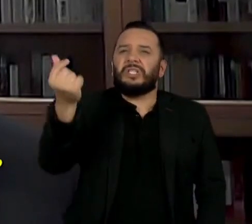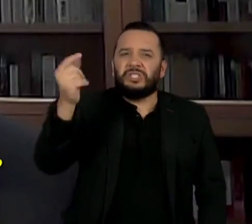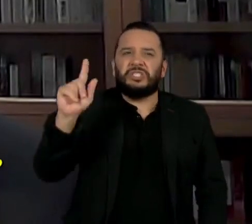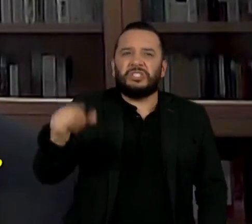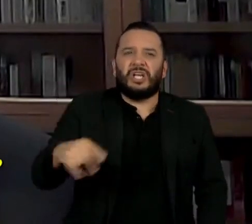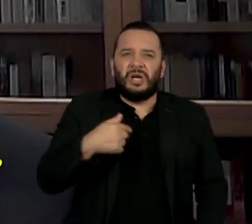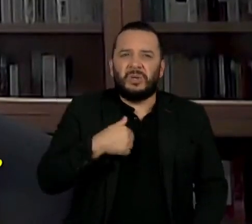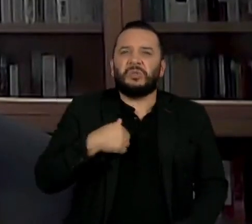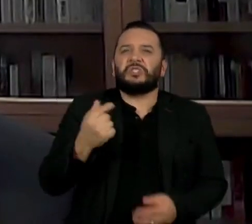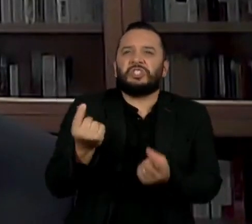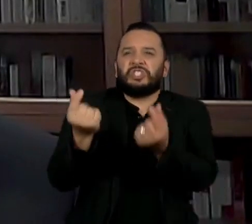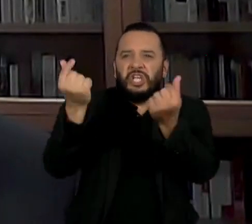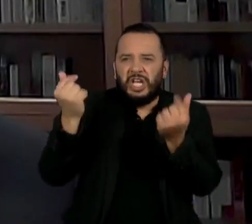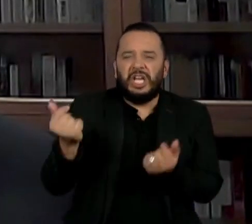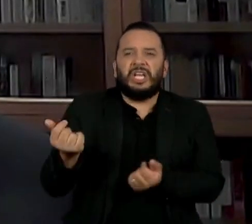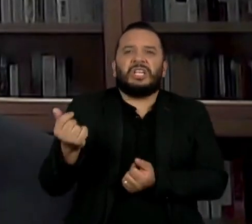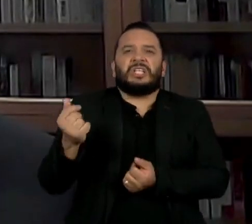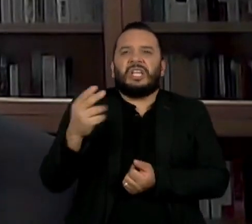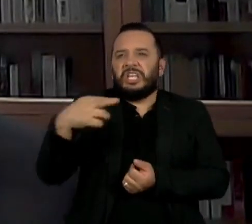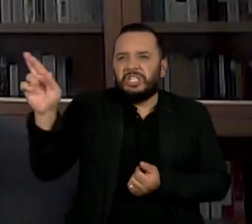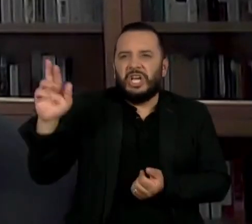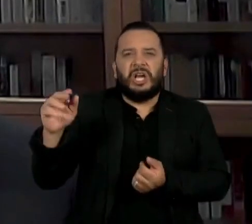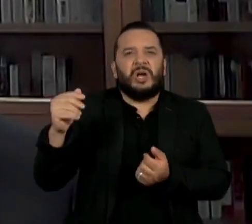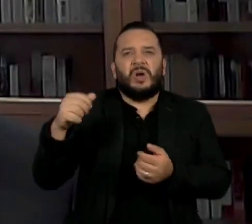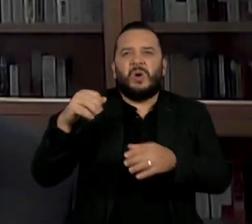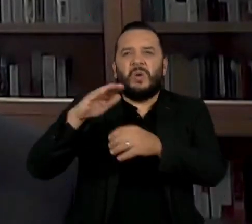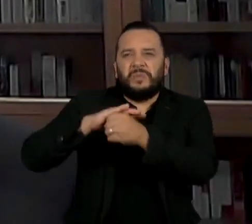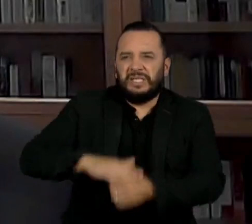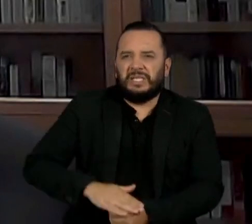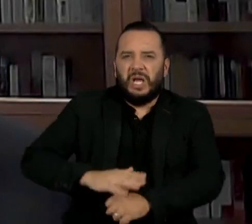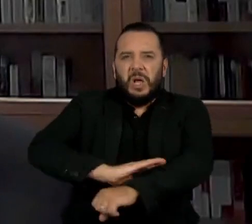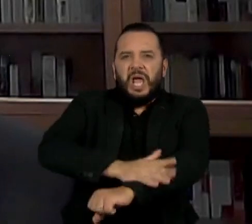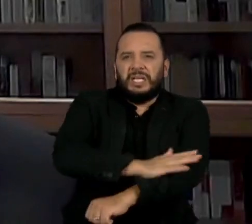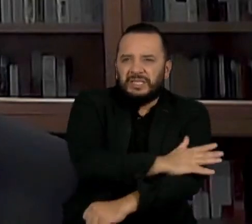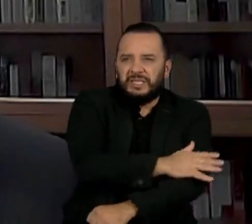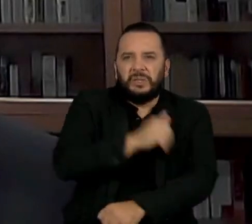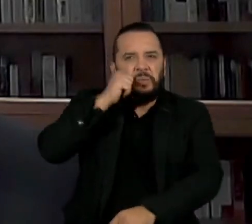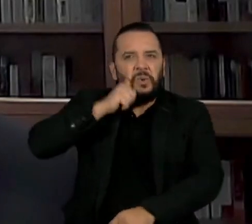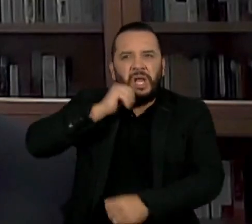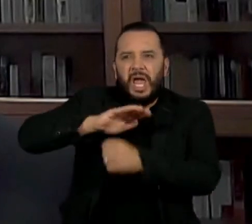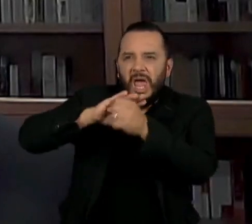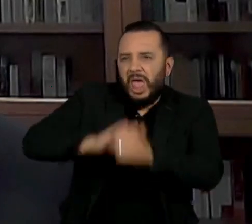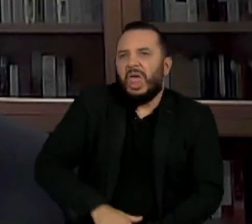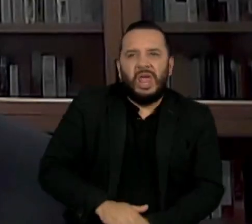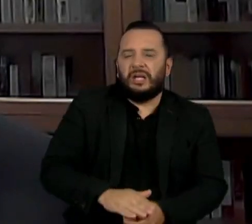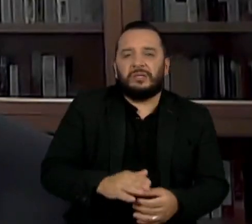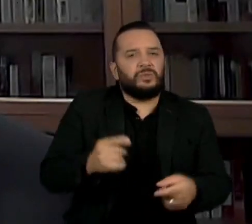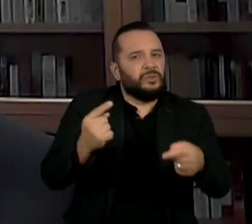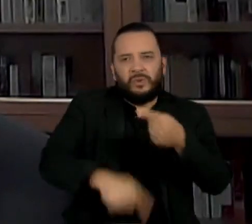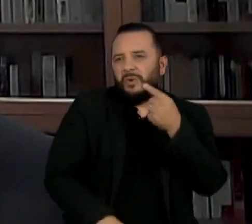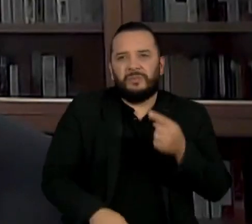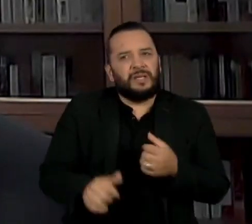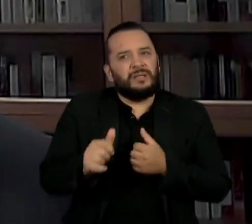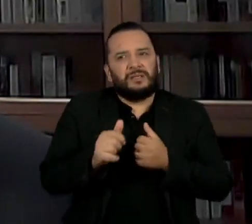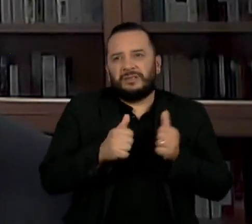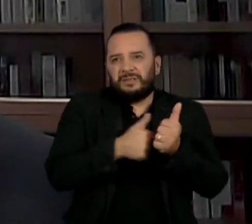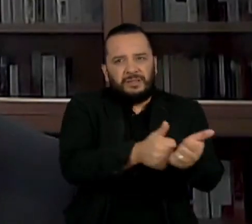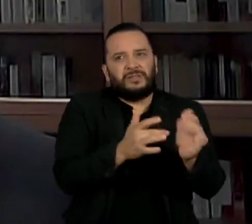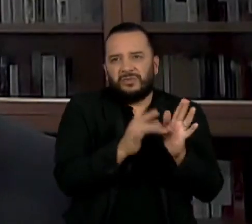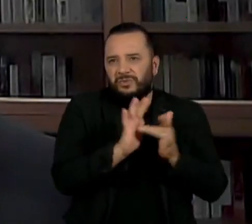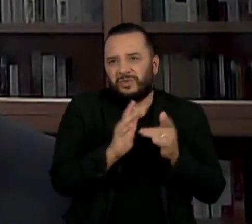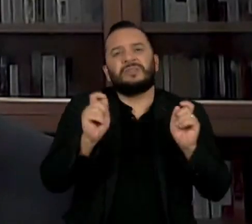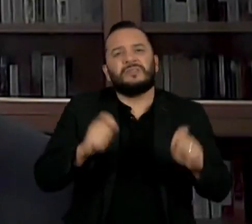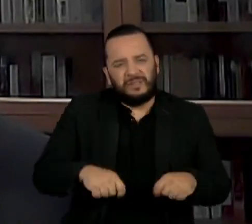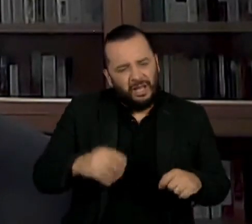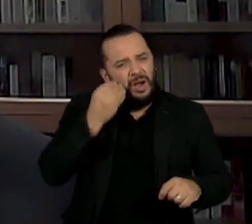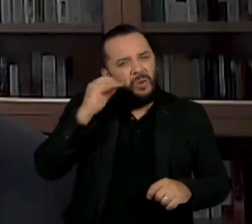oppression and racism and subjugation of women, that's not Christian. And I think there's still an opportunity